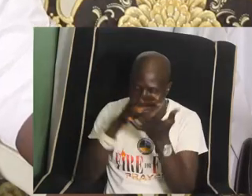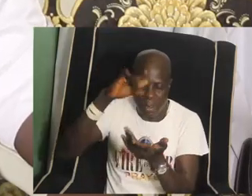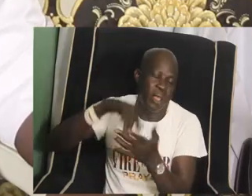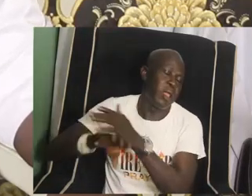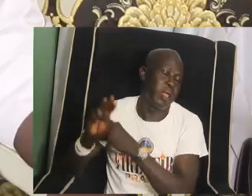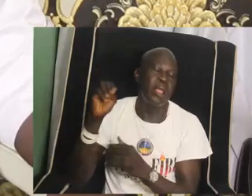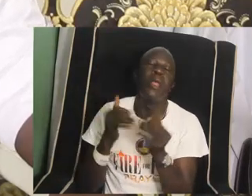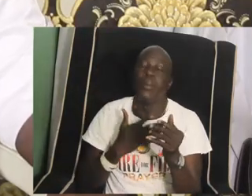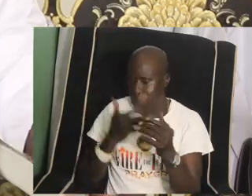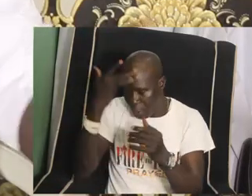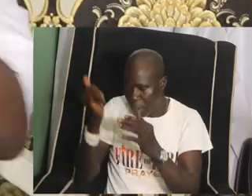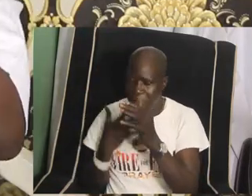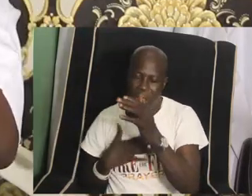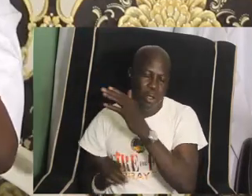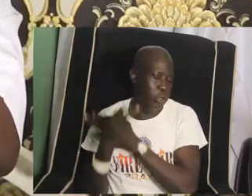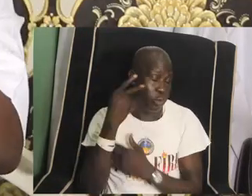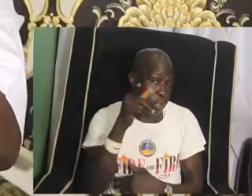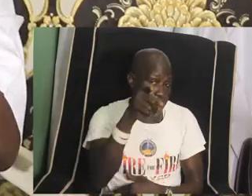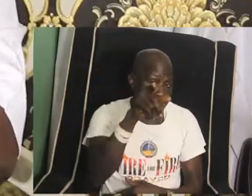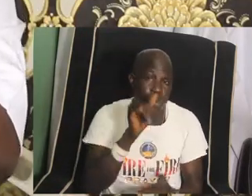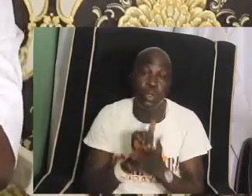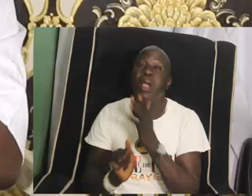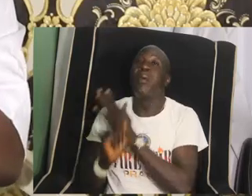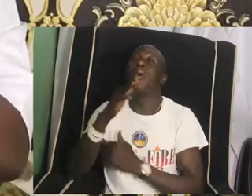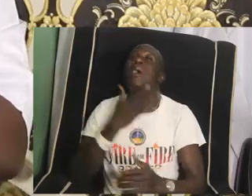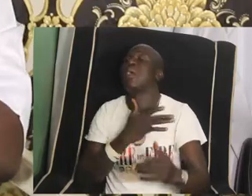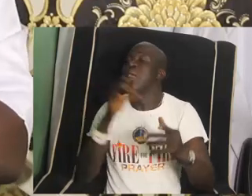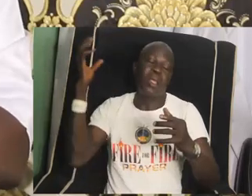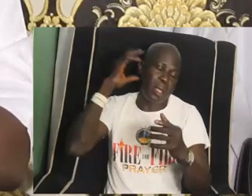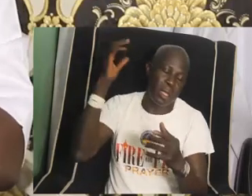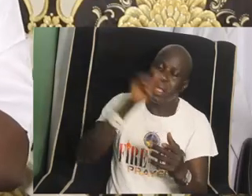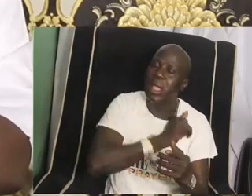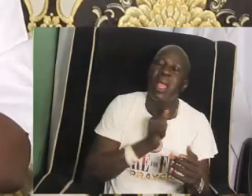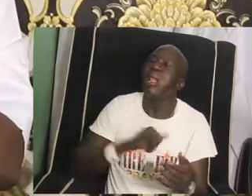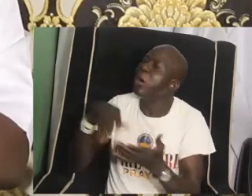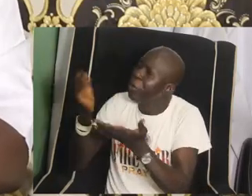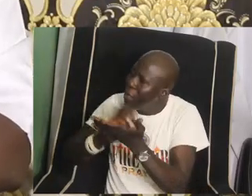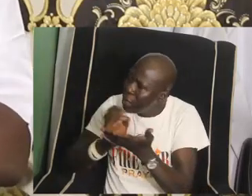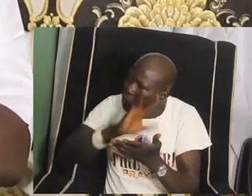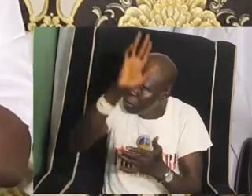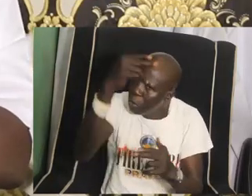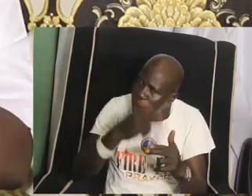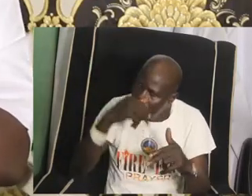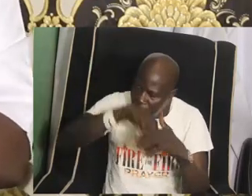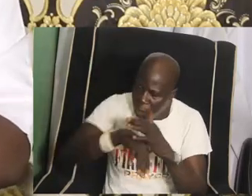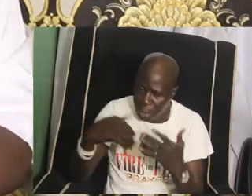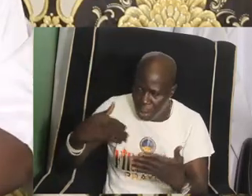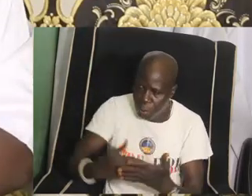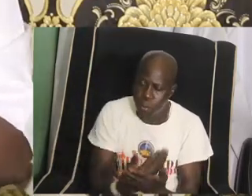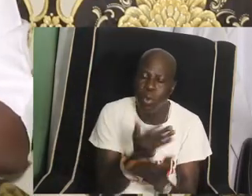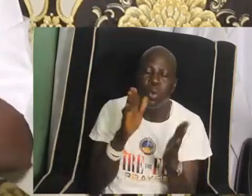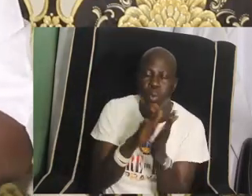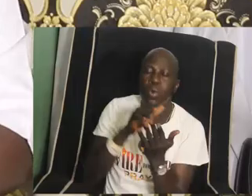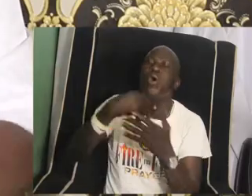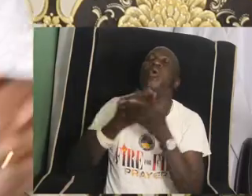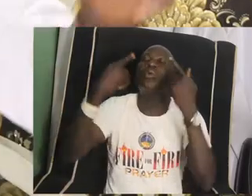Amo Olorun mi wo. But my God is looking at Aba you. Aba mi gbo. My king here. Be la n ko oruko re. Ninu iwe awon alase yori. Your